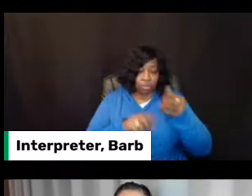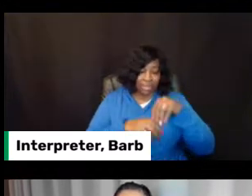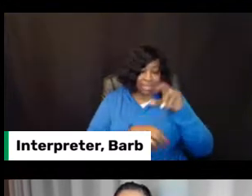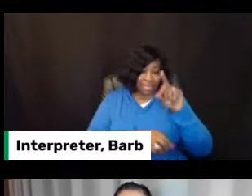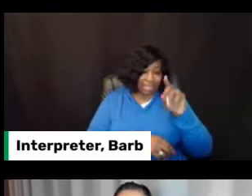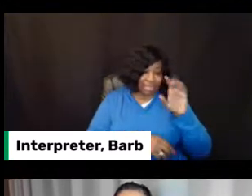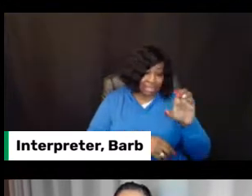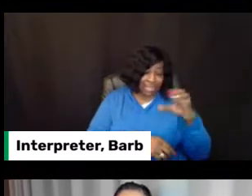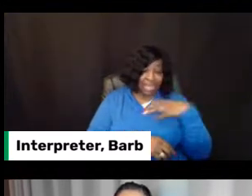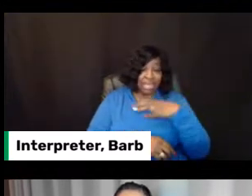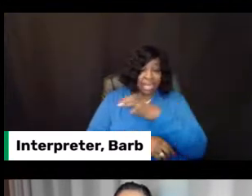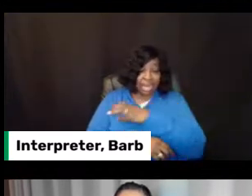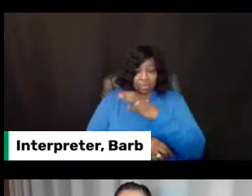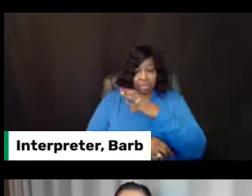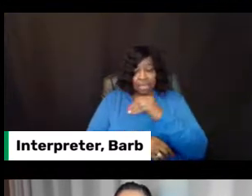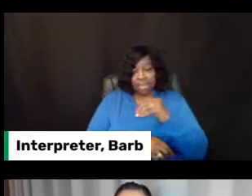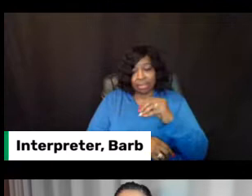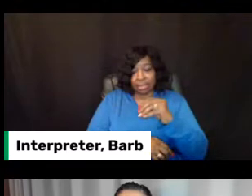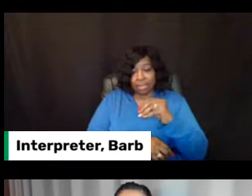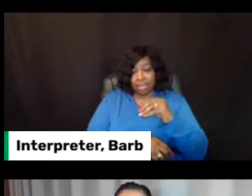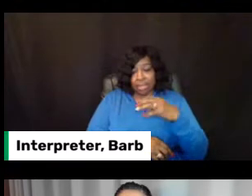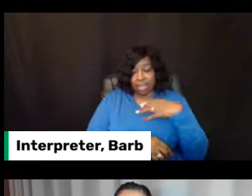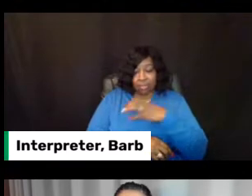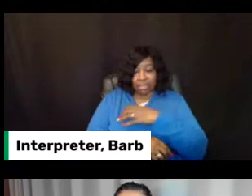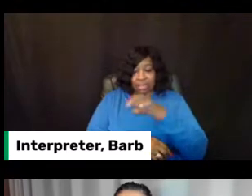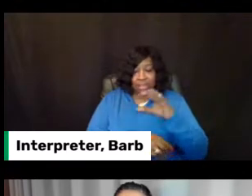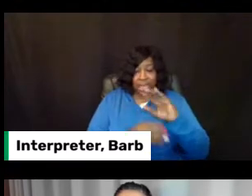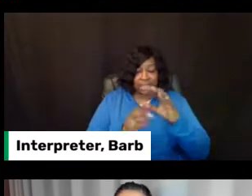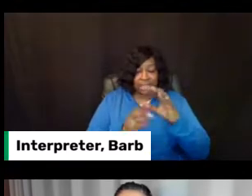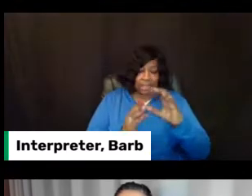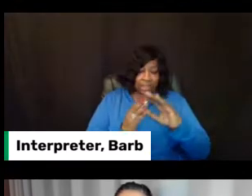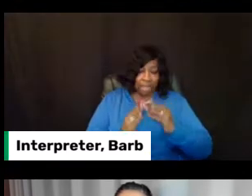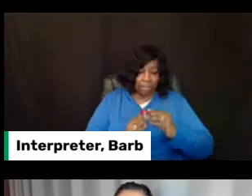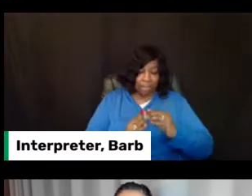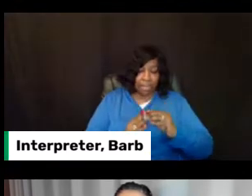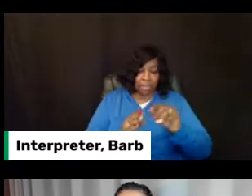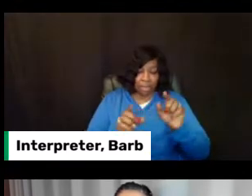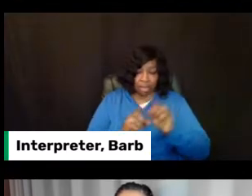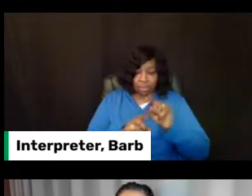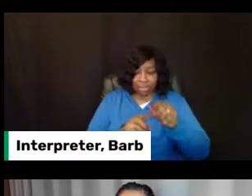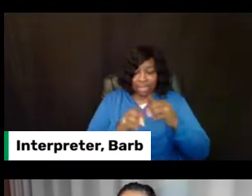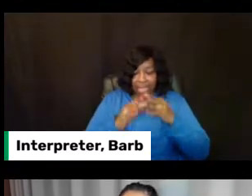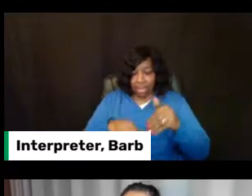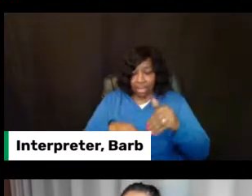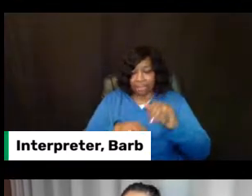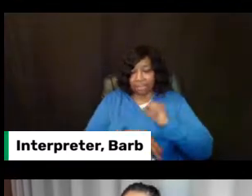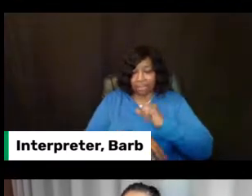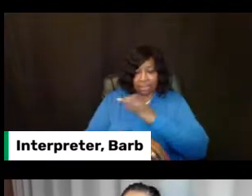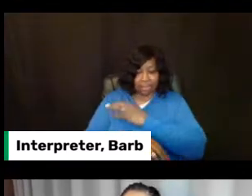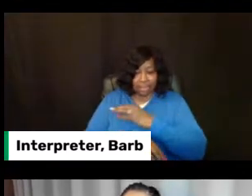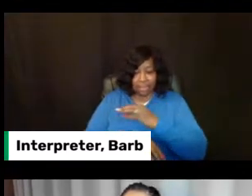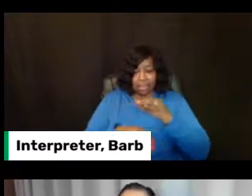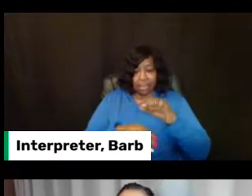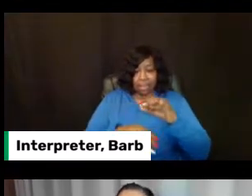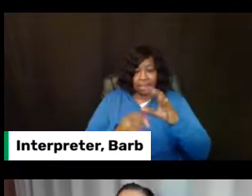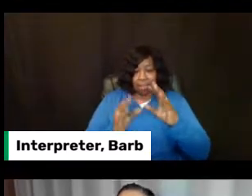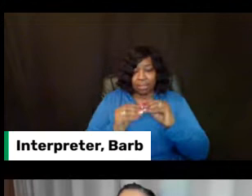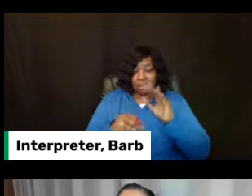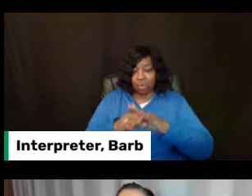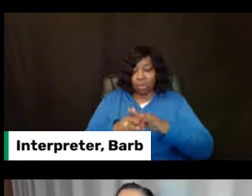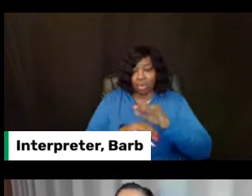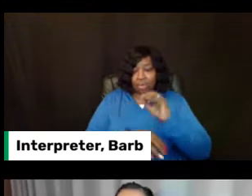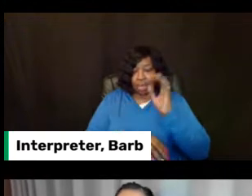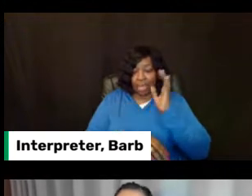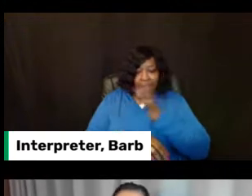and the congressional committees, especially the House Committee on Agriculture, the Senate Committee on Agriculture, Nutrition, and Forestry, the